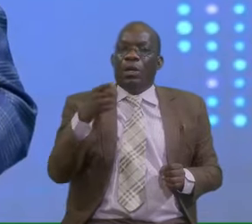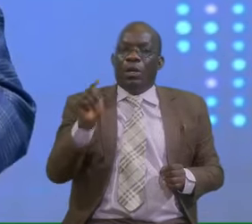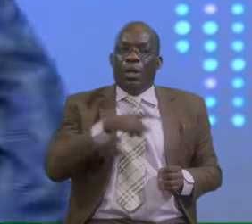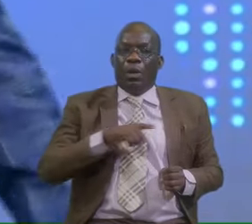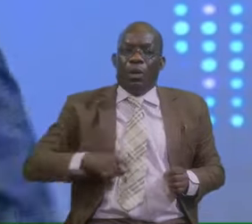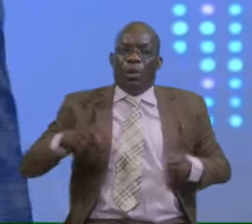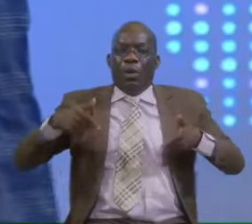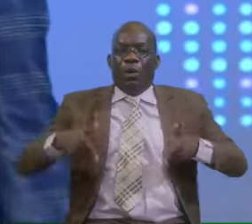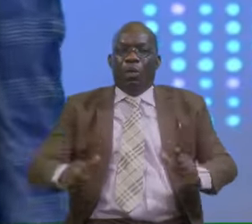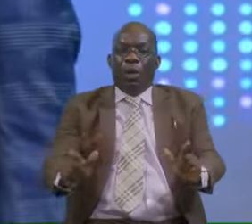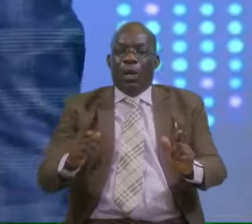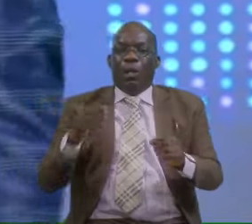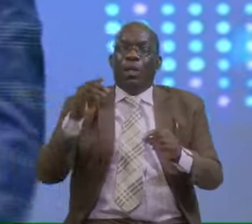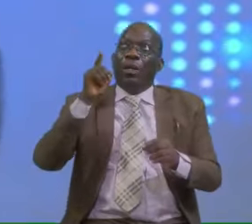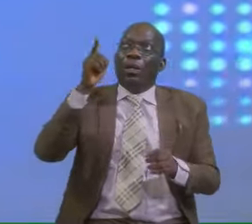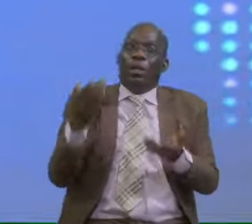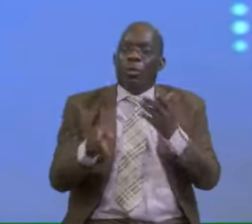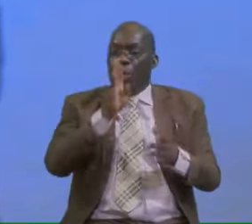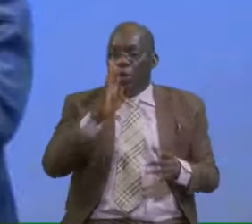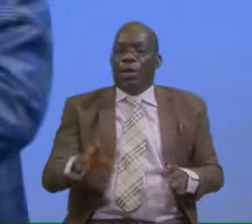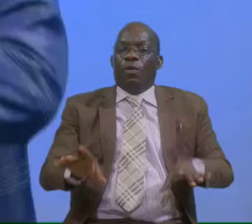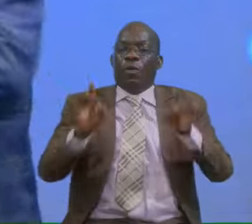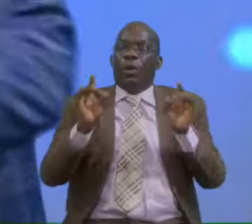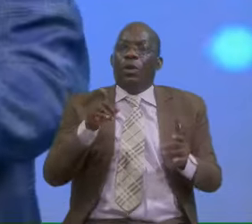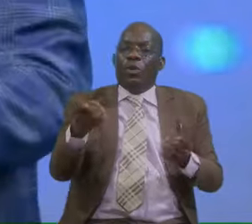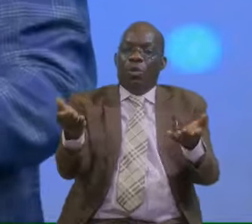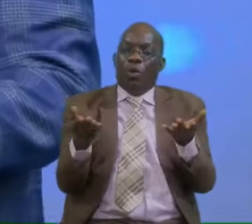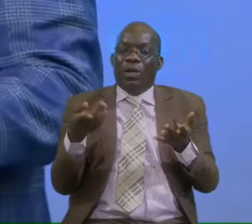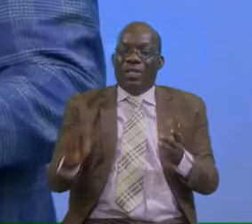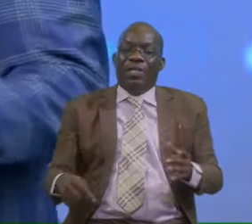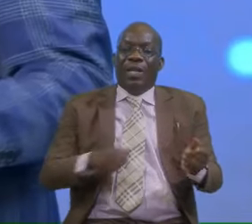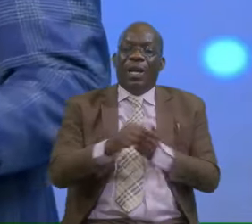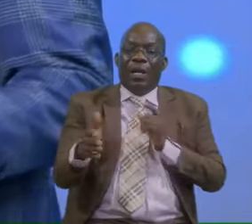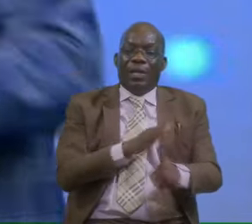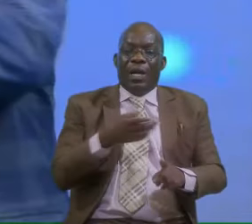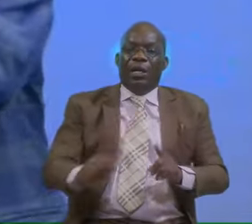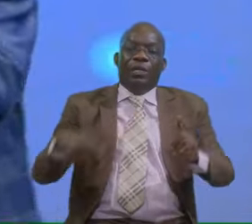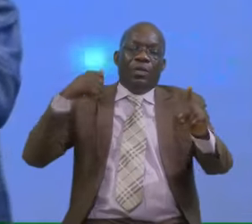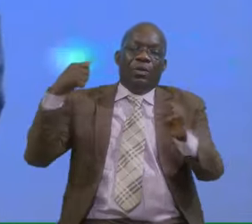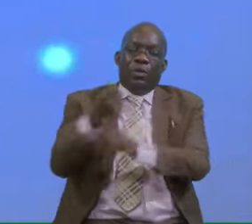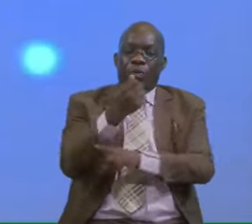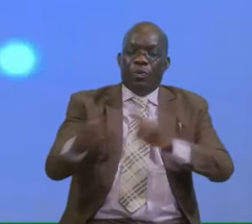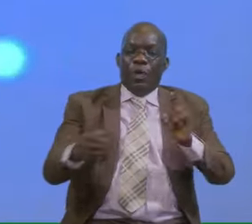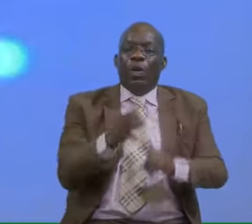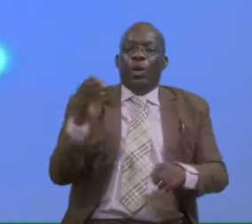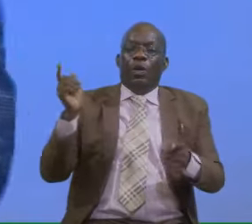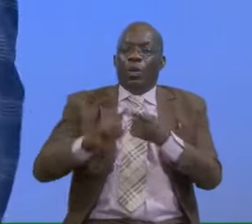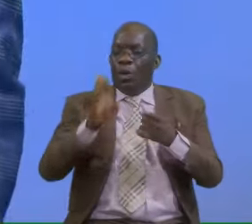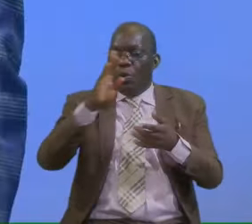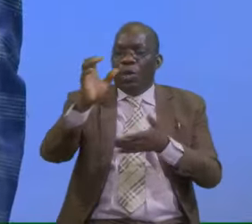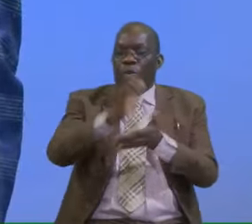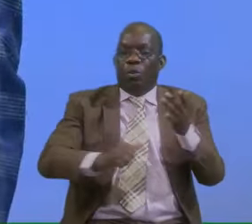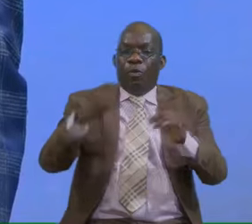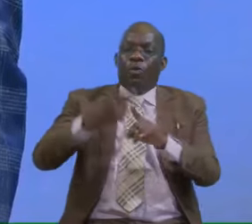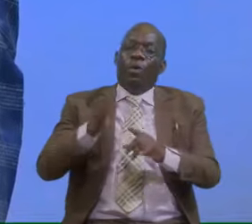be found. You want the attack, the affliction, the oppression of the devil to be cleared away from your life? Seek ye